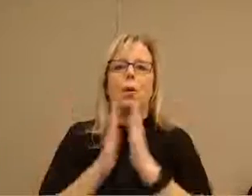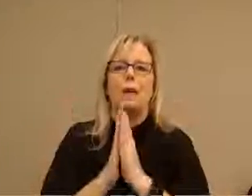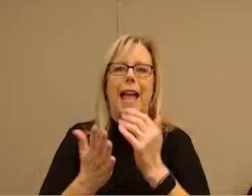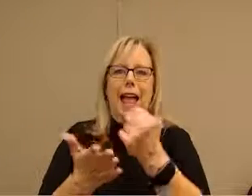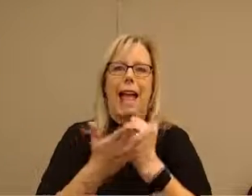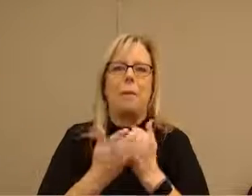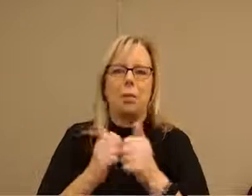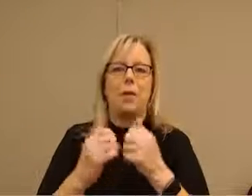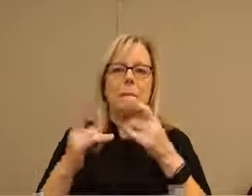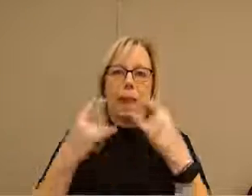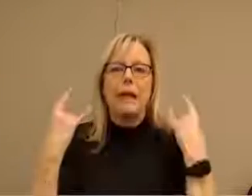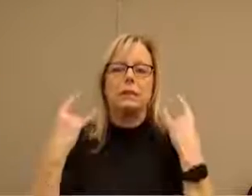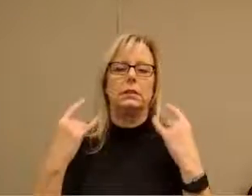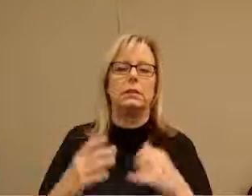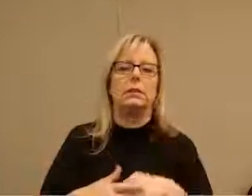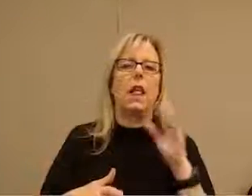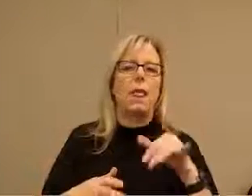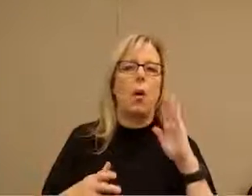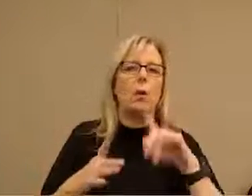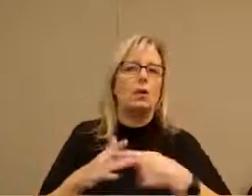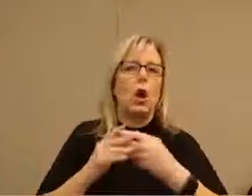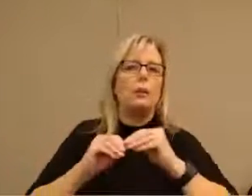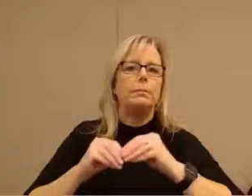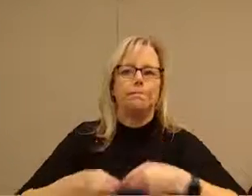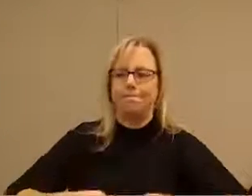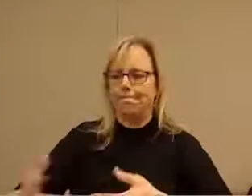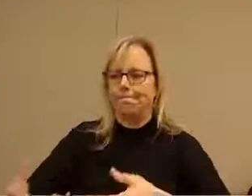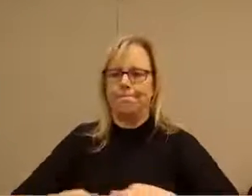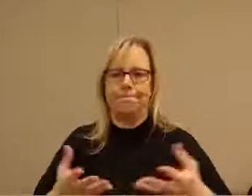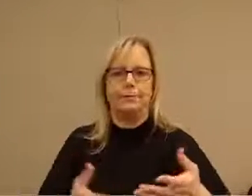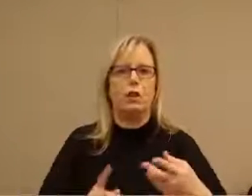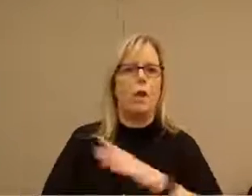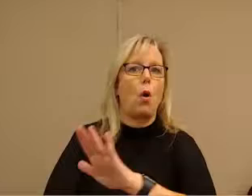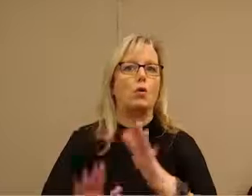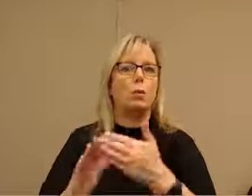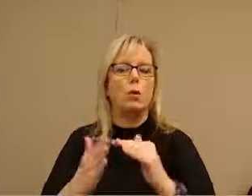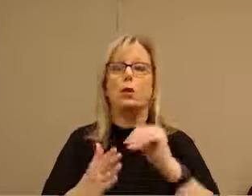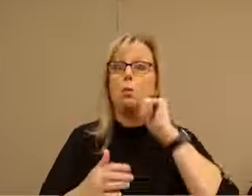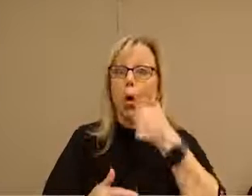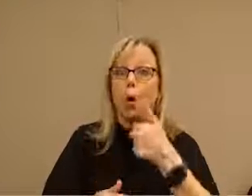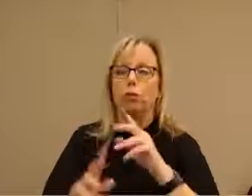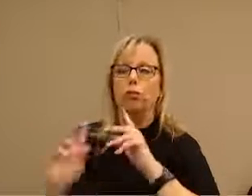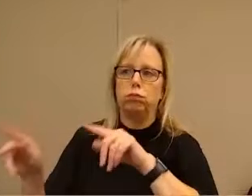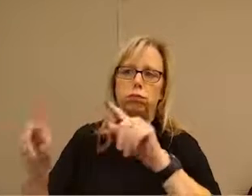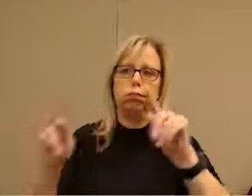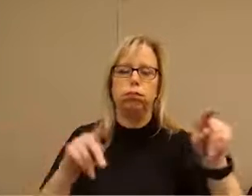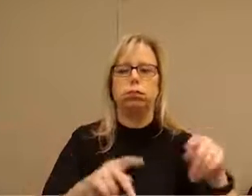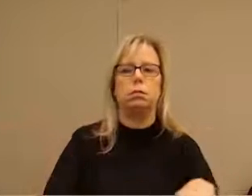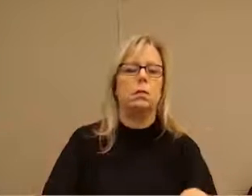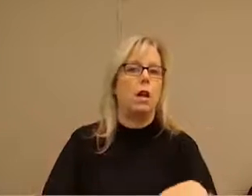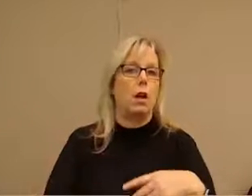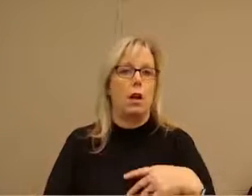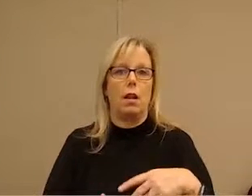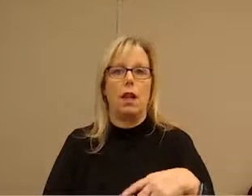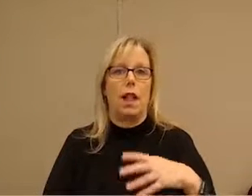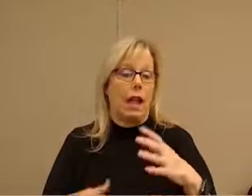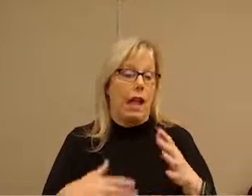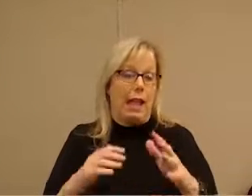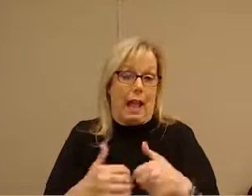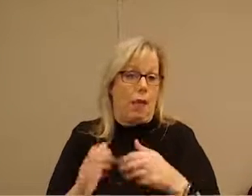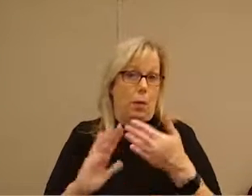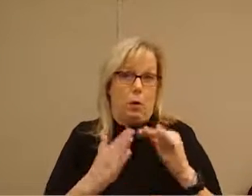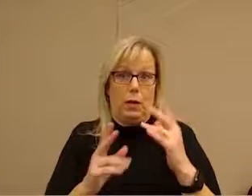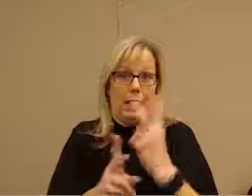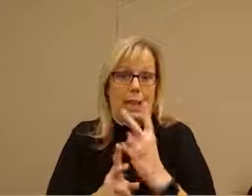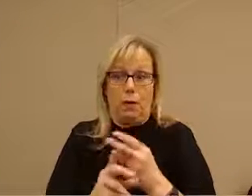help with masks. Right, So, and then those will start being distributed to those communities tomorrow, and then however those communities are going to take care of getting